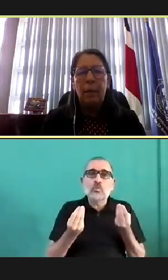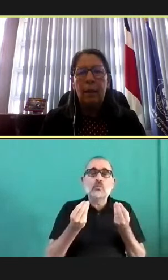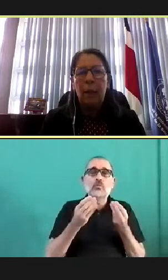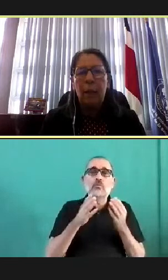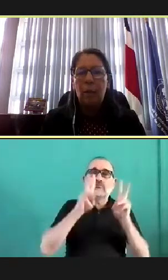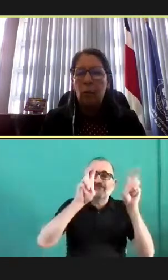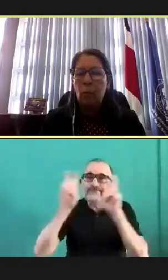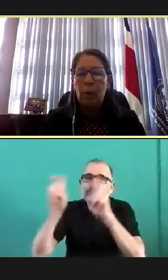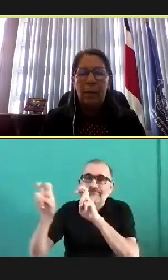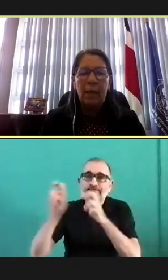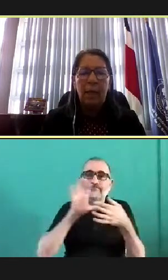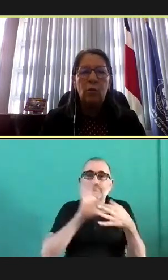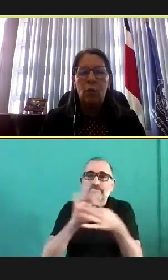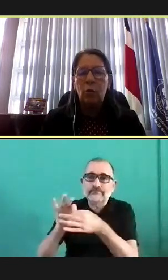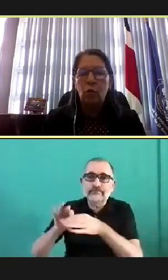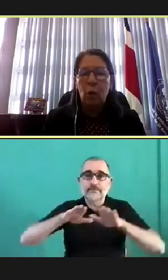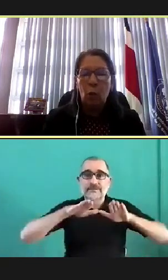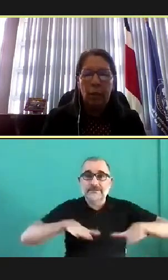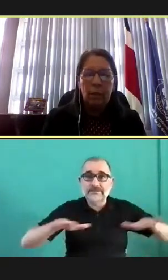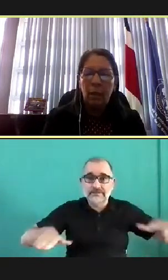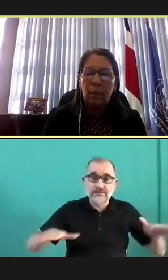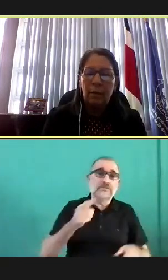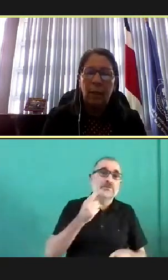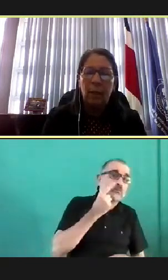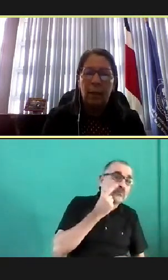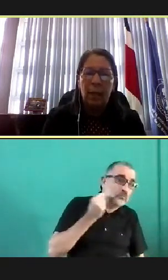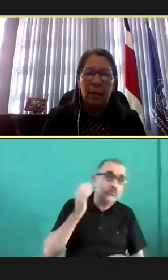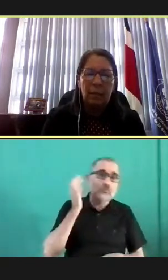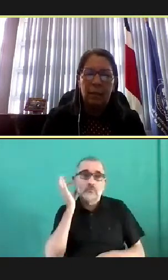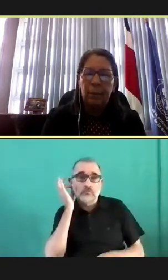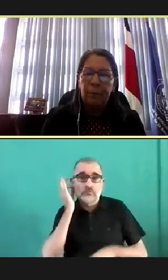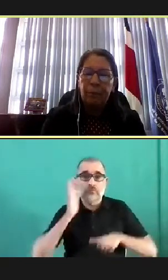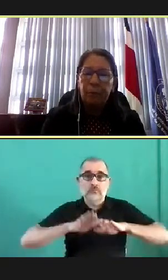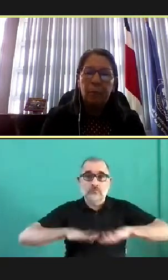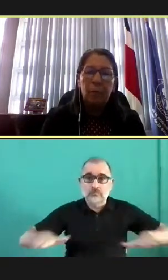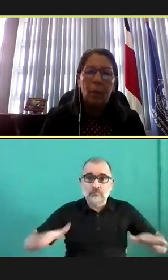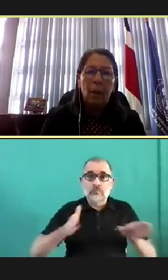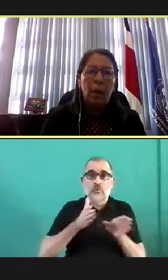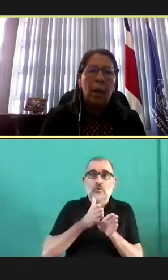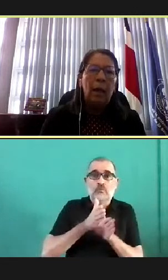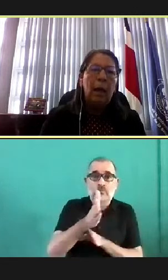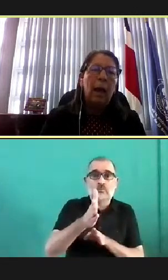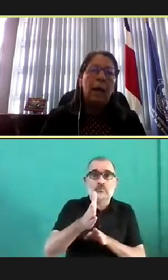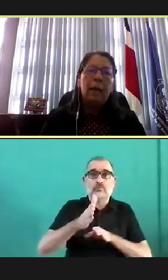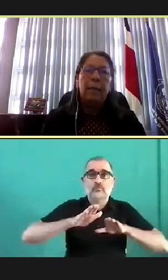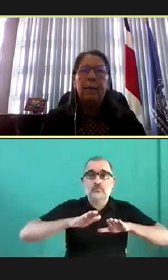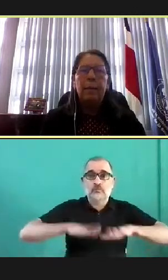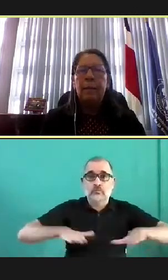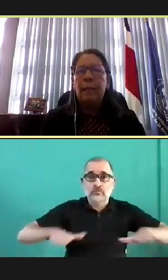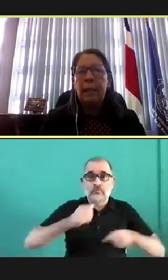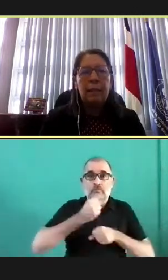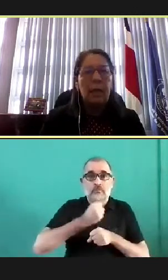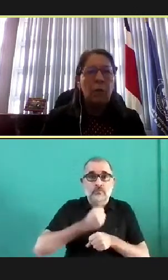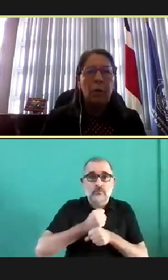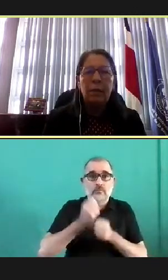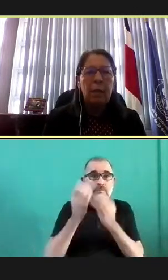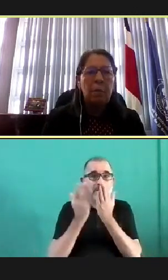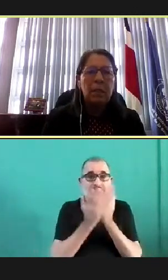DAP, working in unison with the Ministry of Health of Costa Rica.